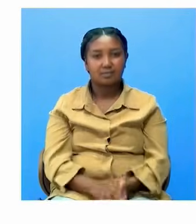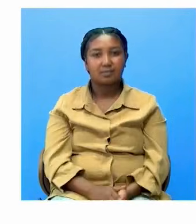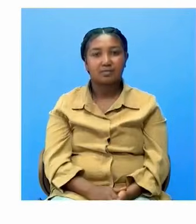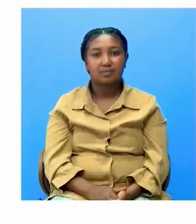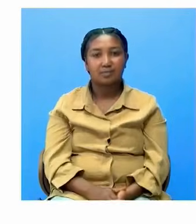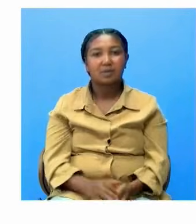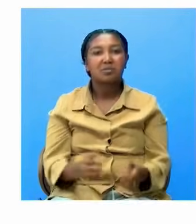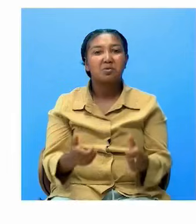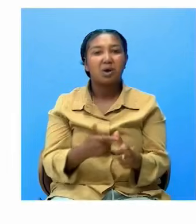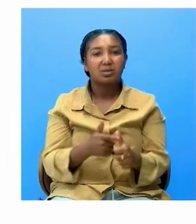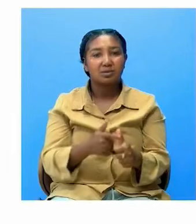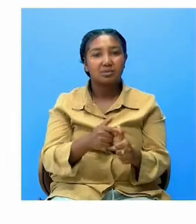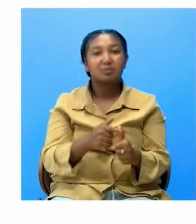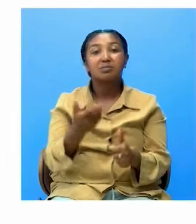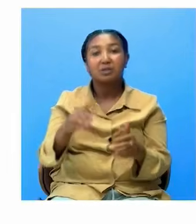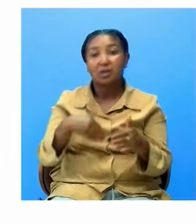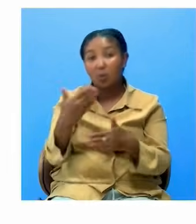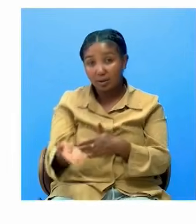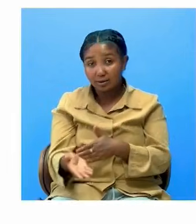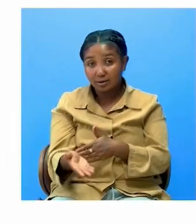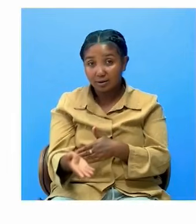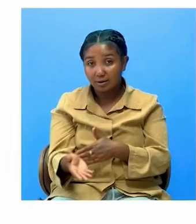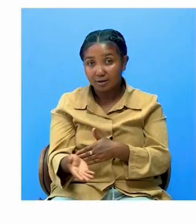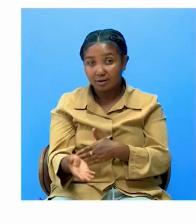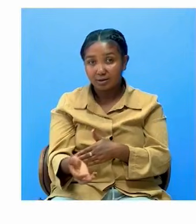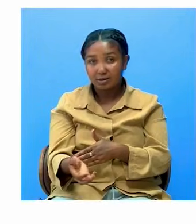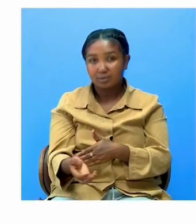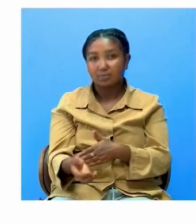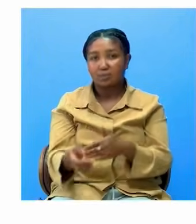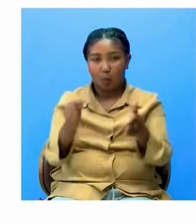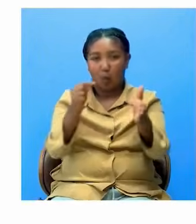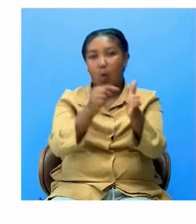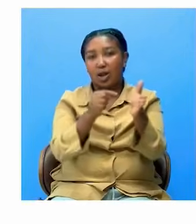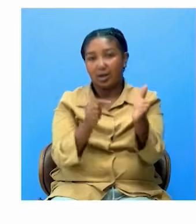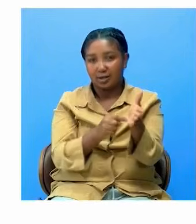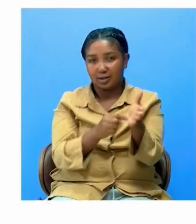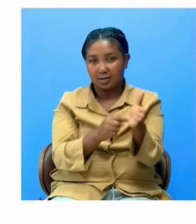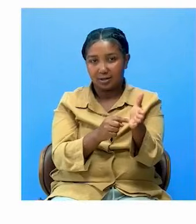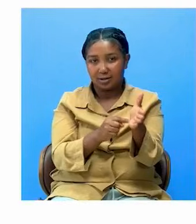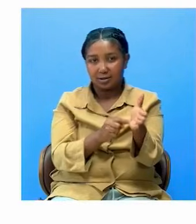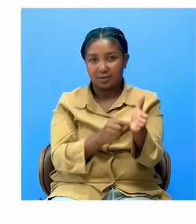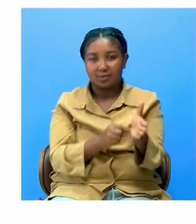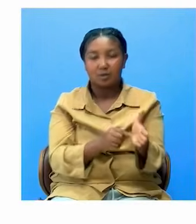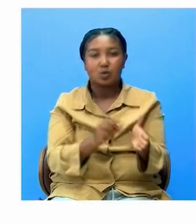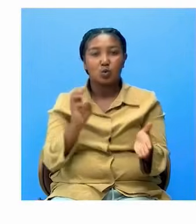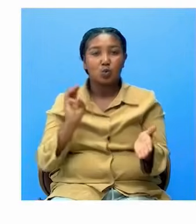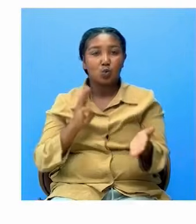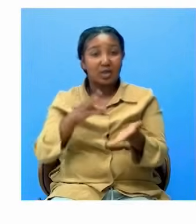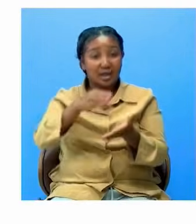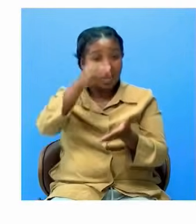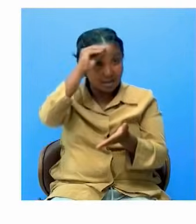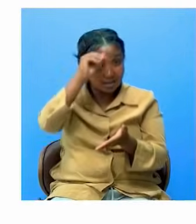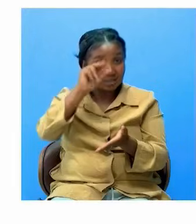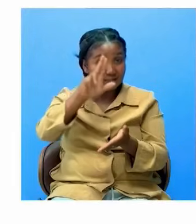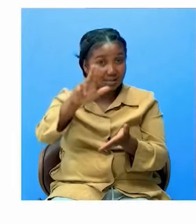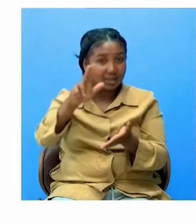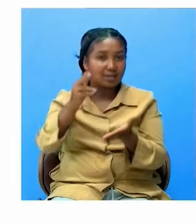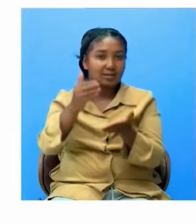What can I put here? Yes? Colon is here. we learn 3